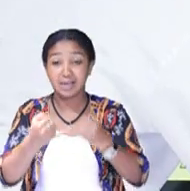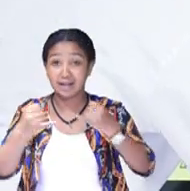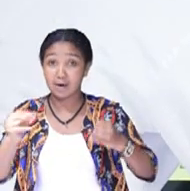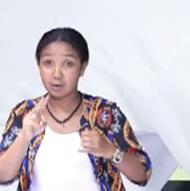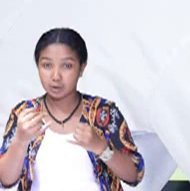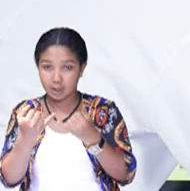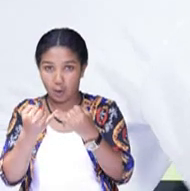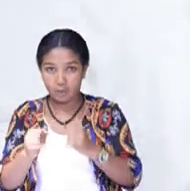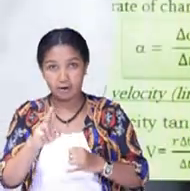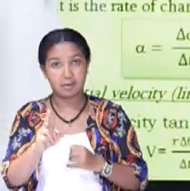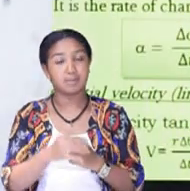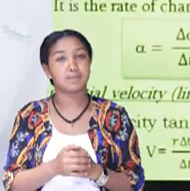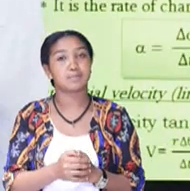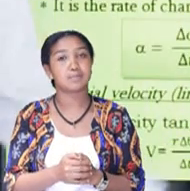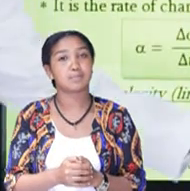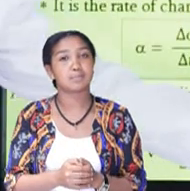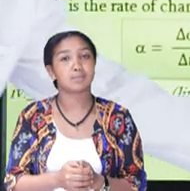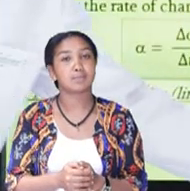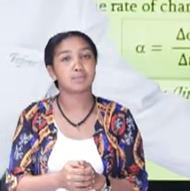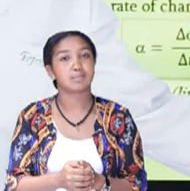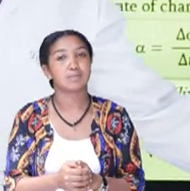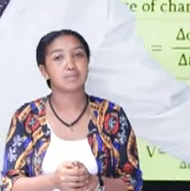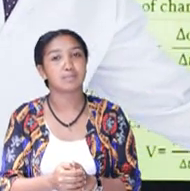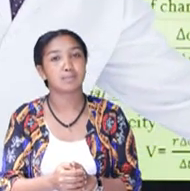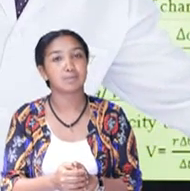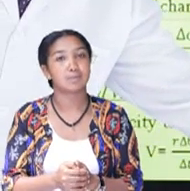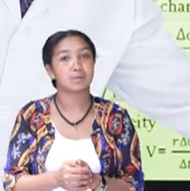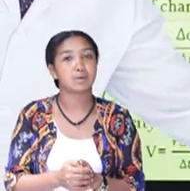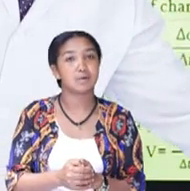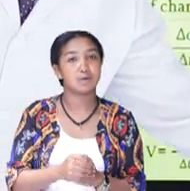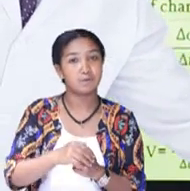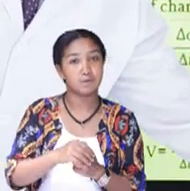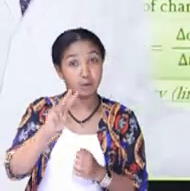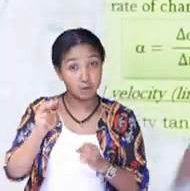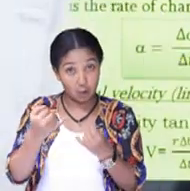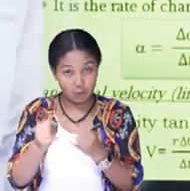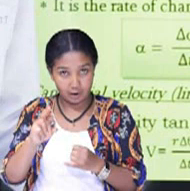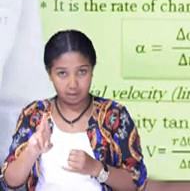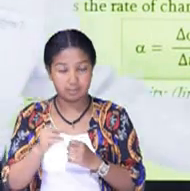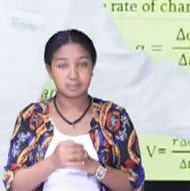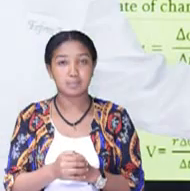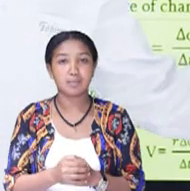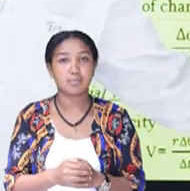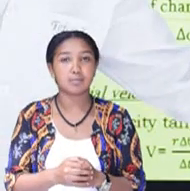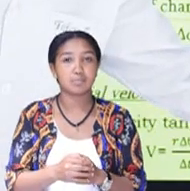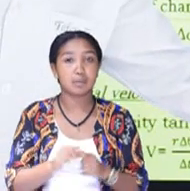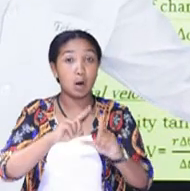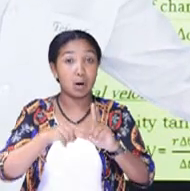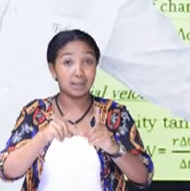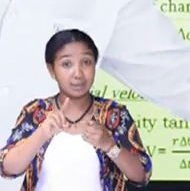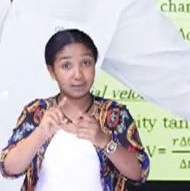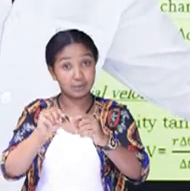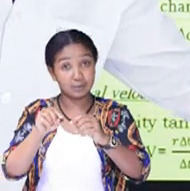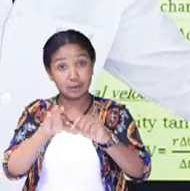velocity over r. Okay, the angular velocity is defined as linear velocity over radius r. Angular displacement